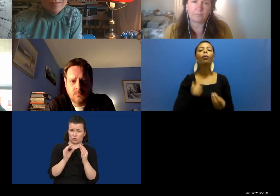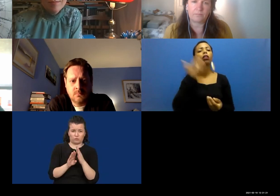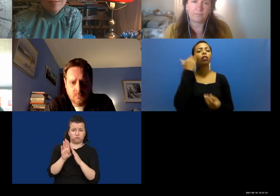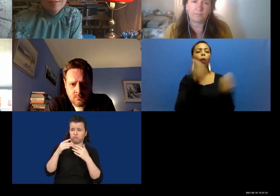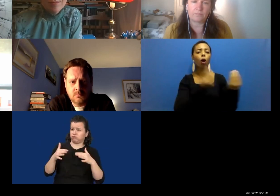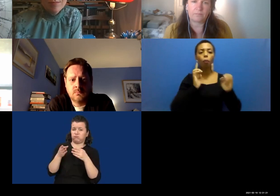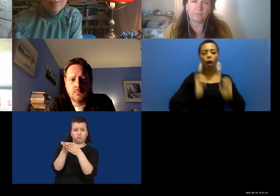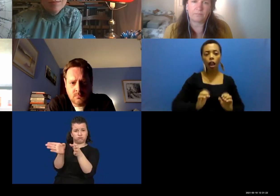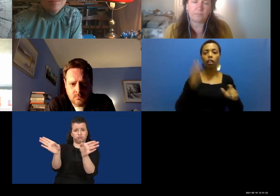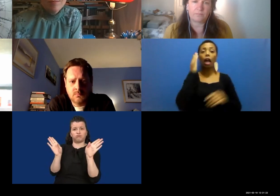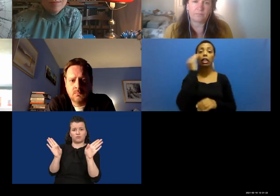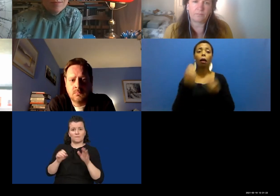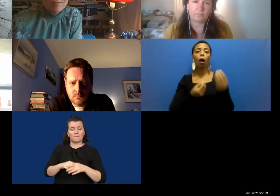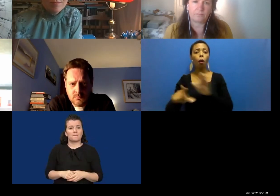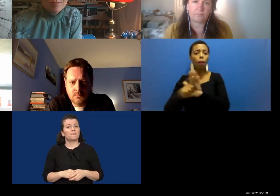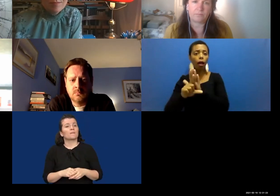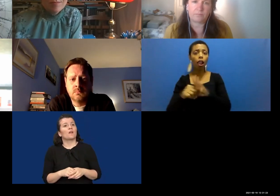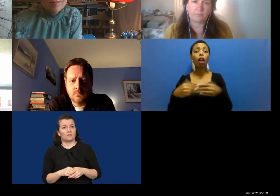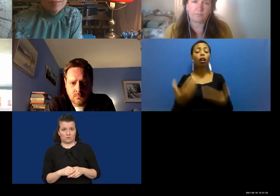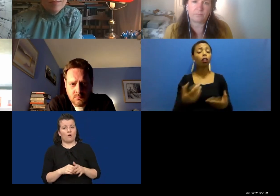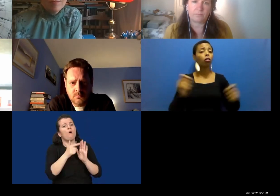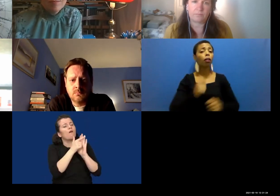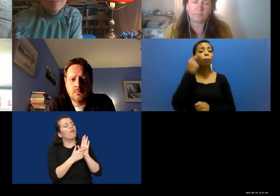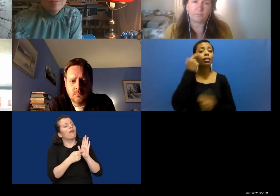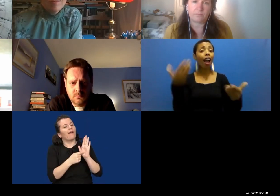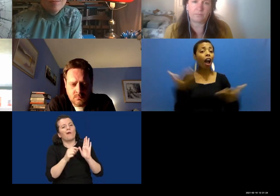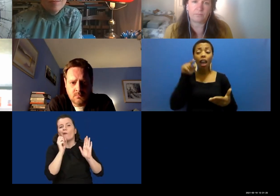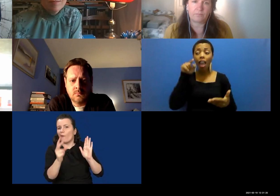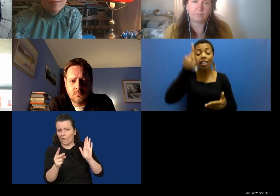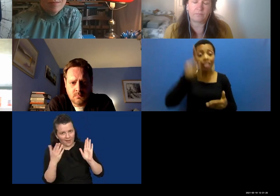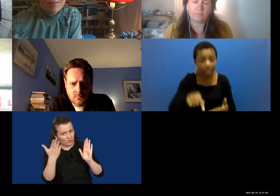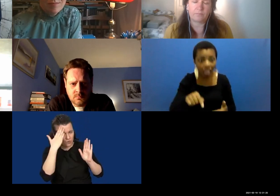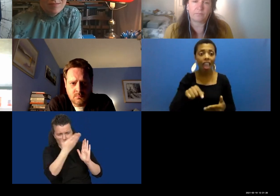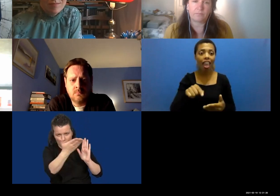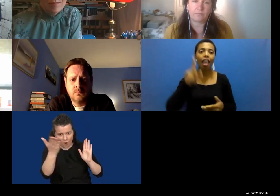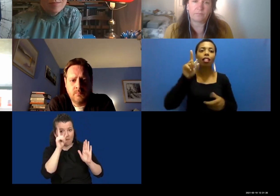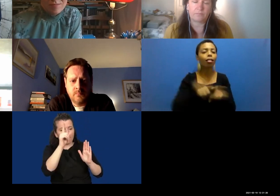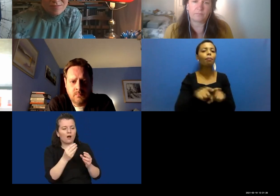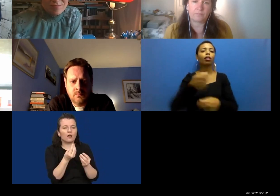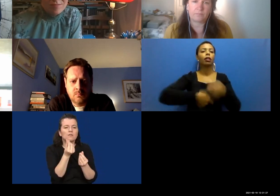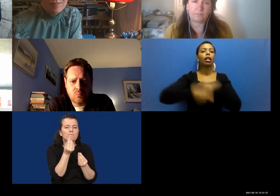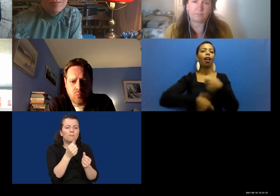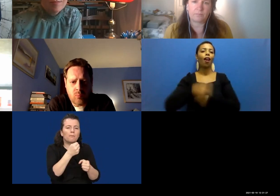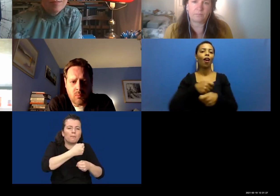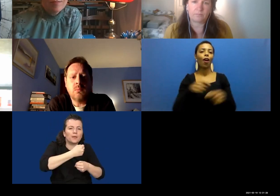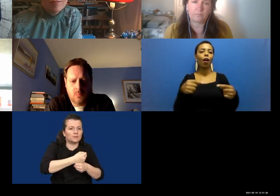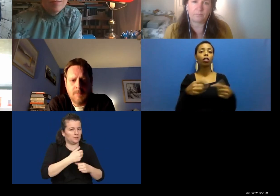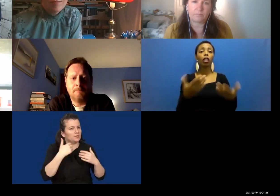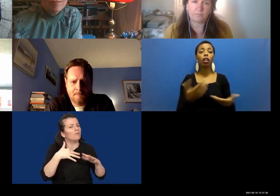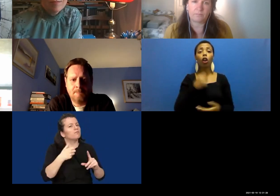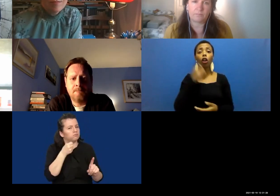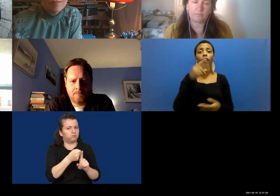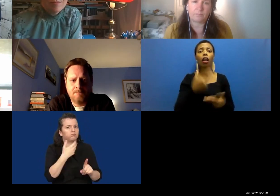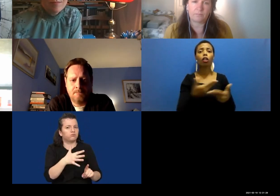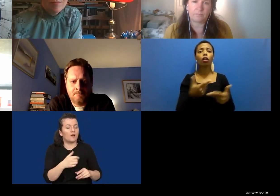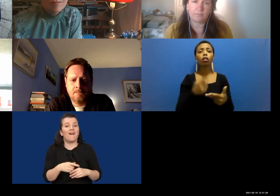a whopping big business case for this. And this is where initiatives like the Valuable 500, I think, trying